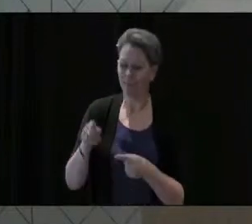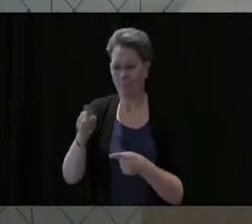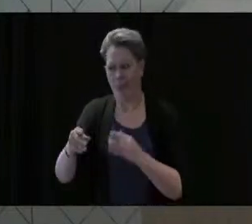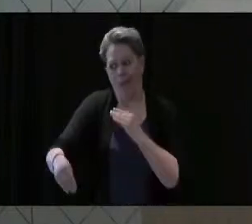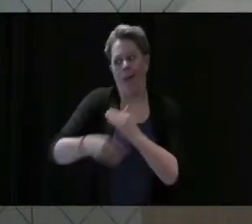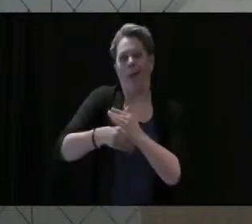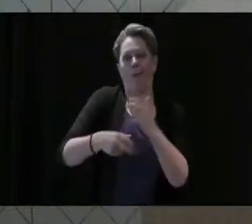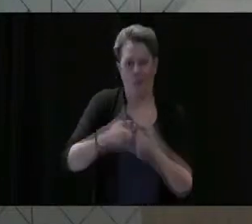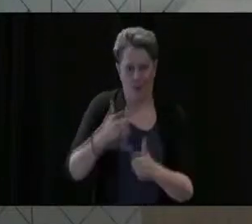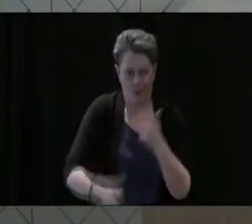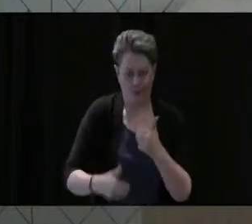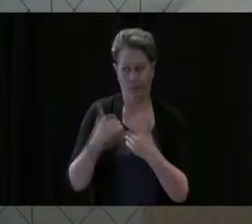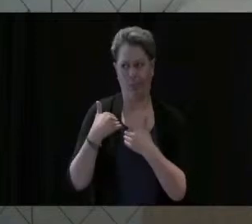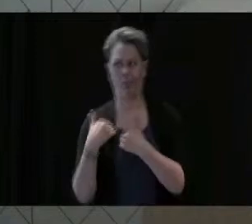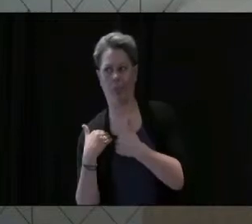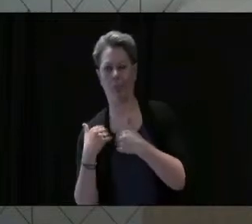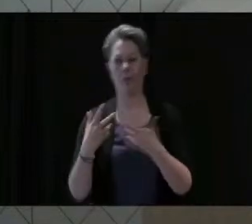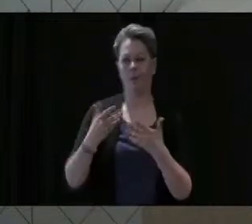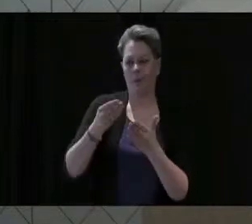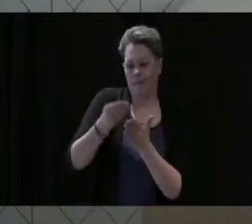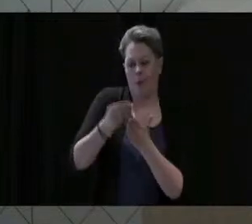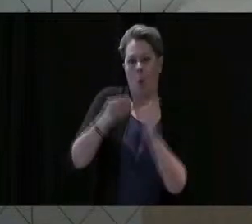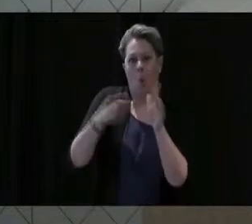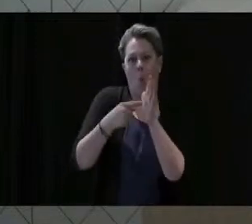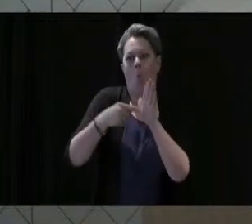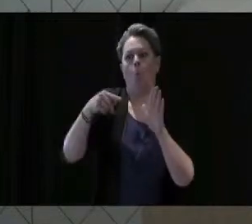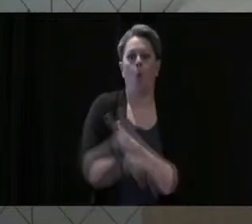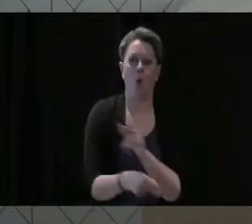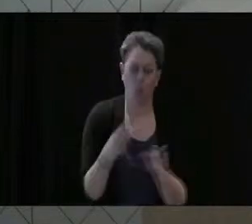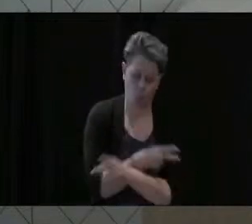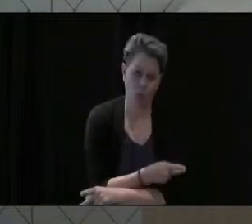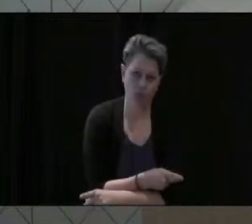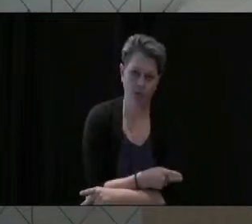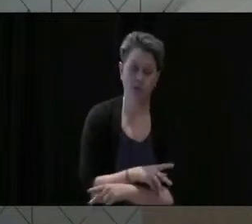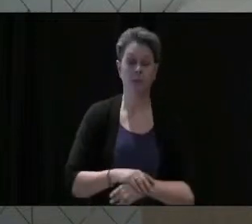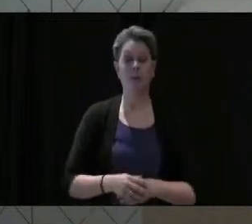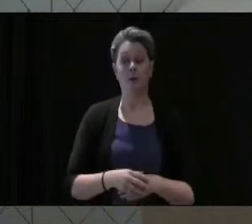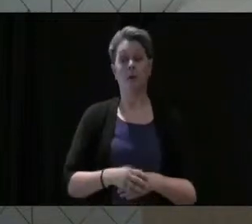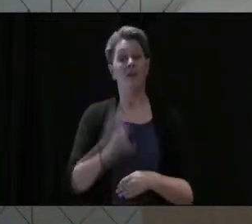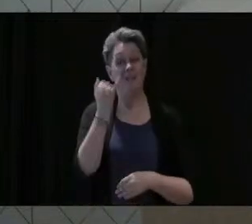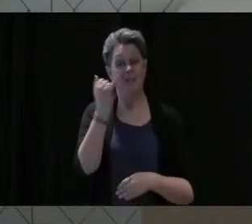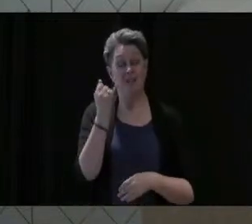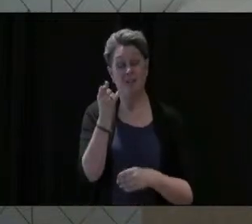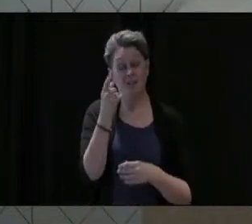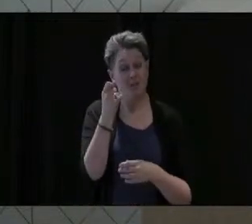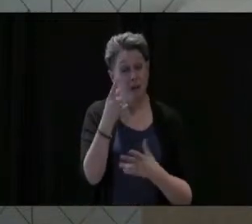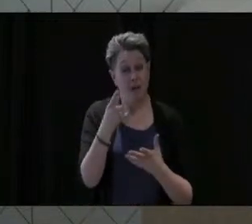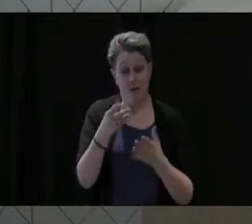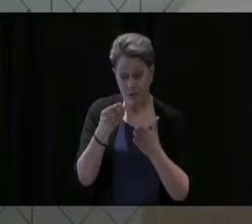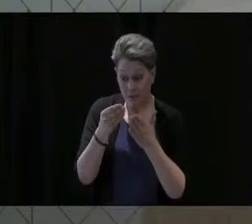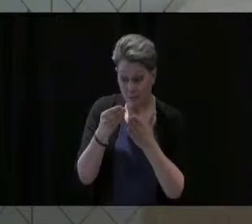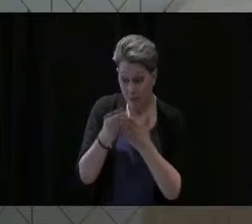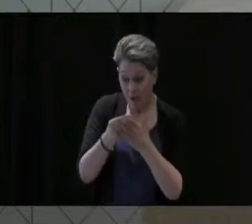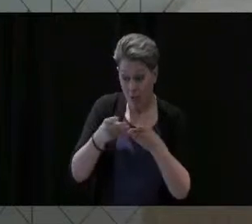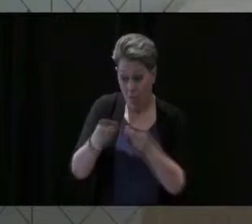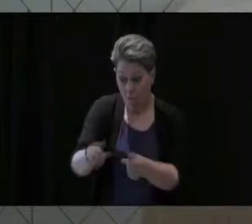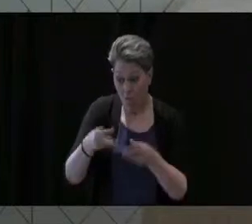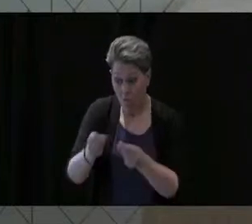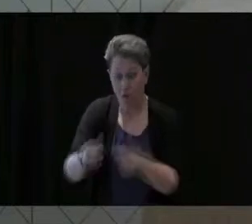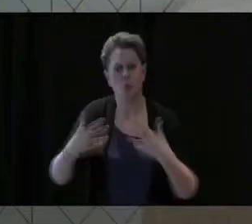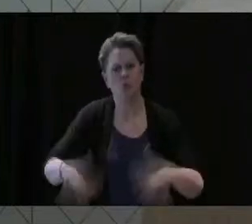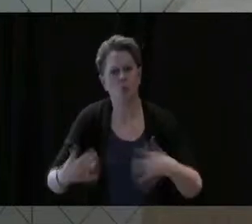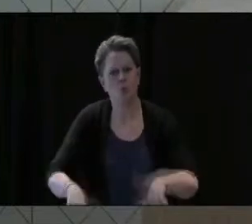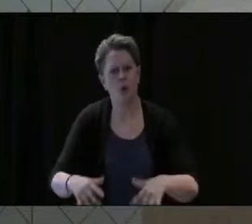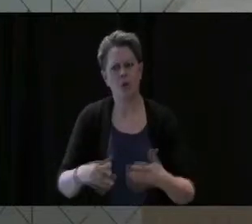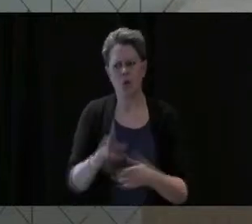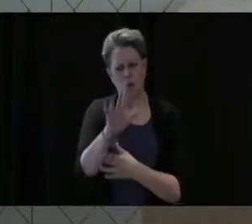Our predicament is the result of years of overspending. Every year, our province spends about